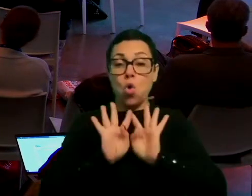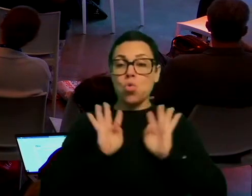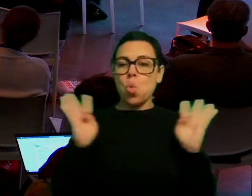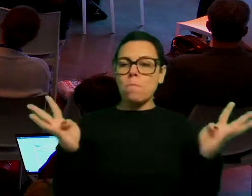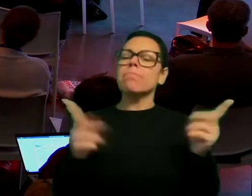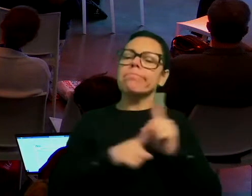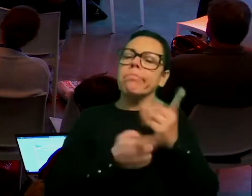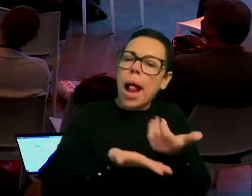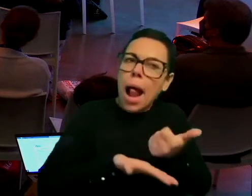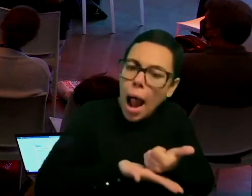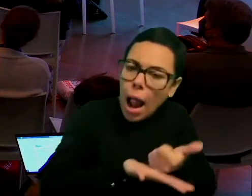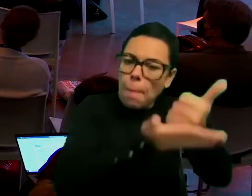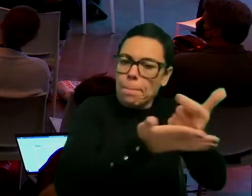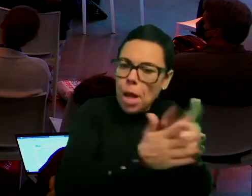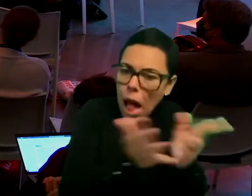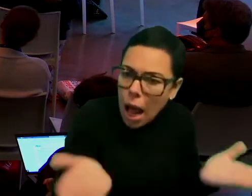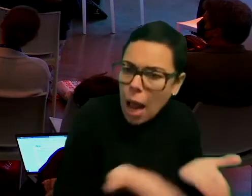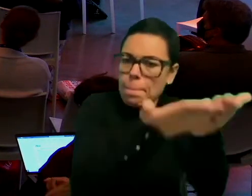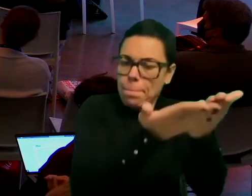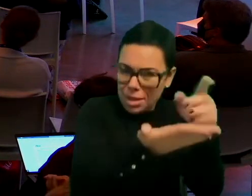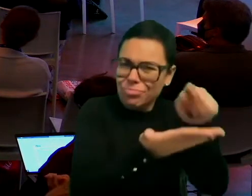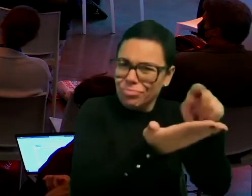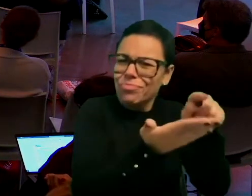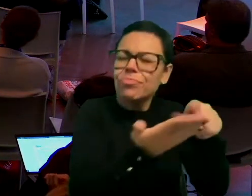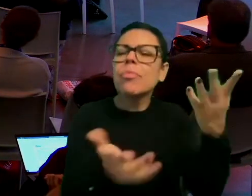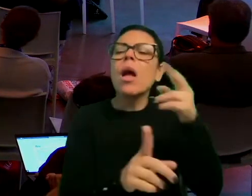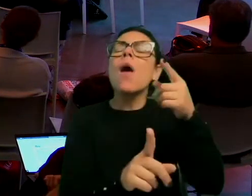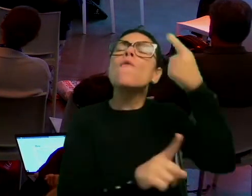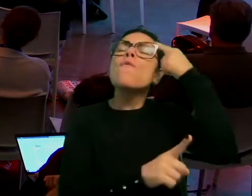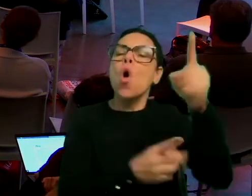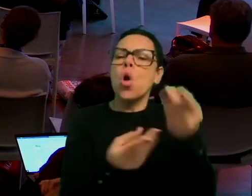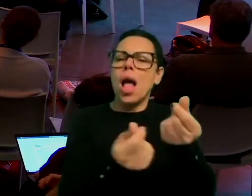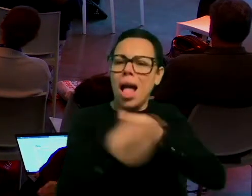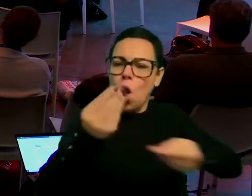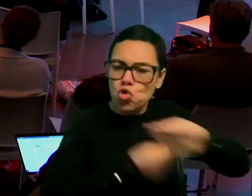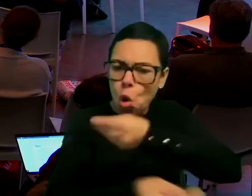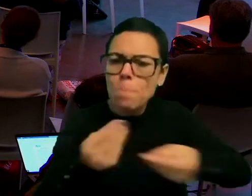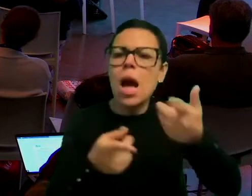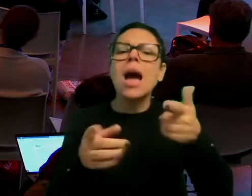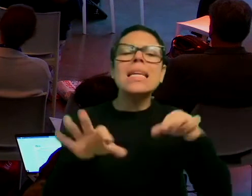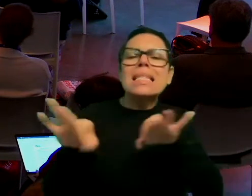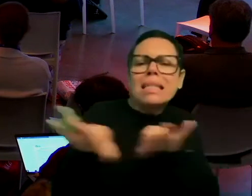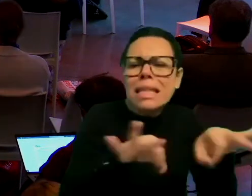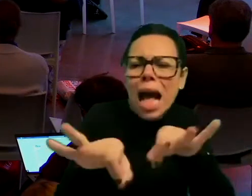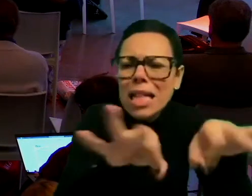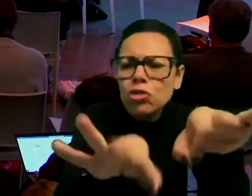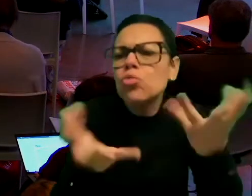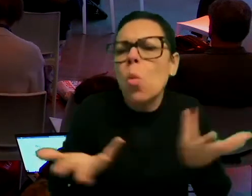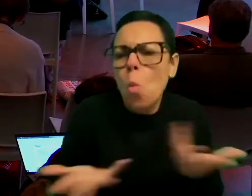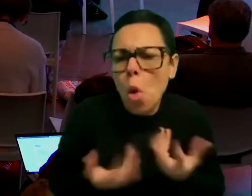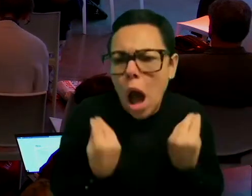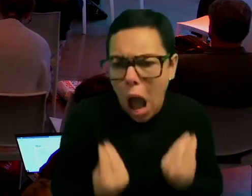structural change in their economies. And I'm here joined with Maria, which goes to show that we have a very